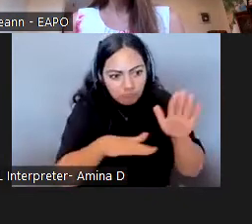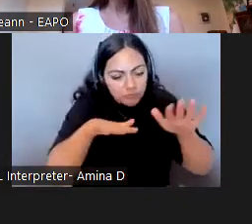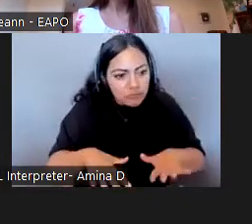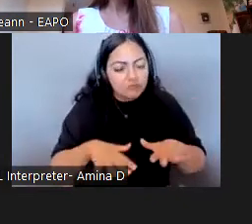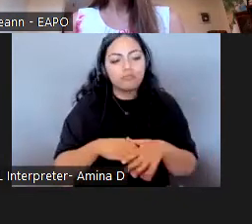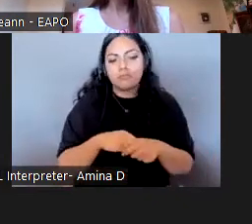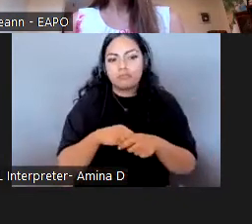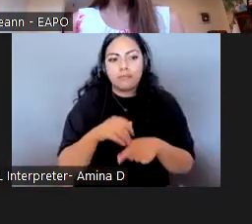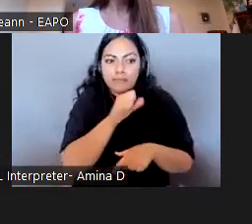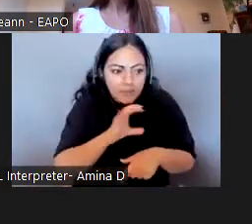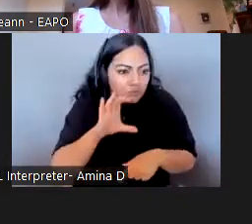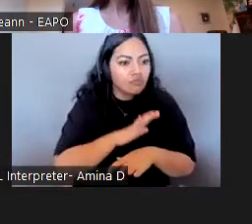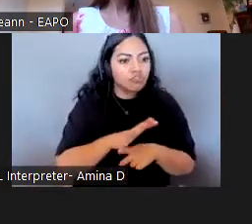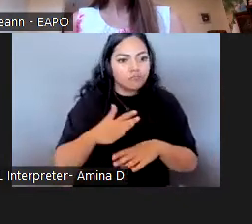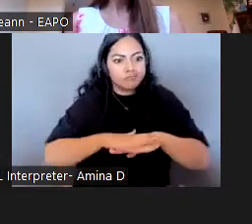as well.